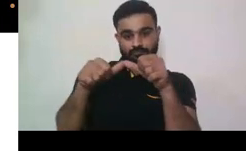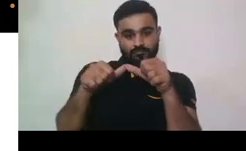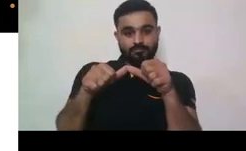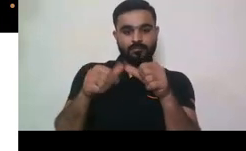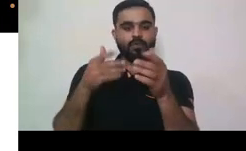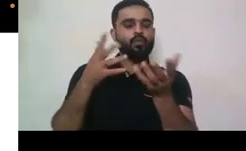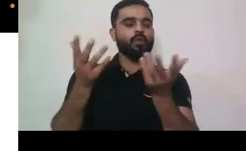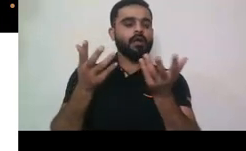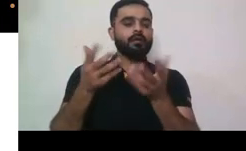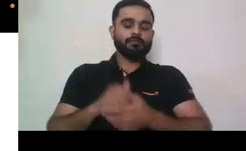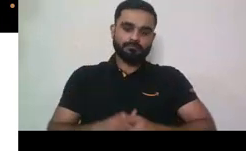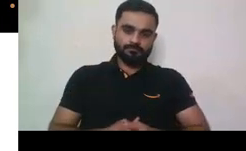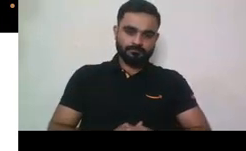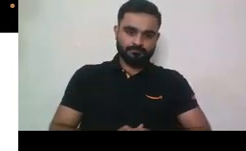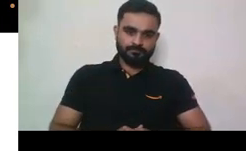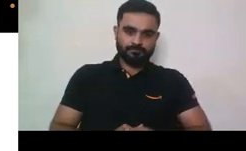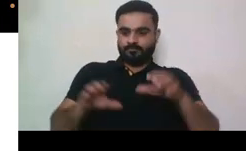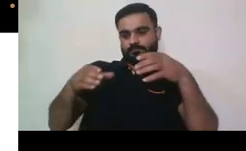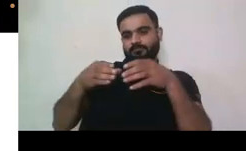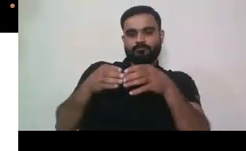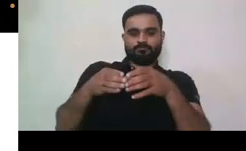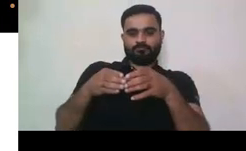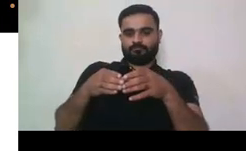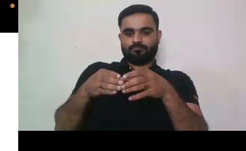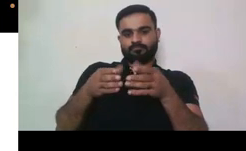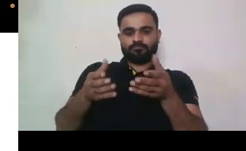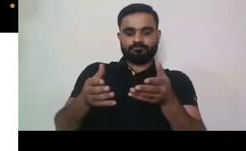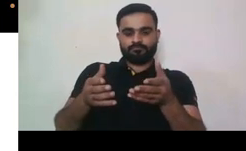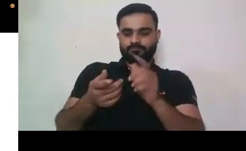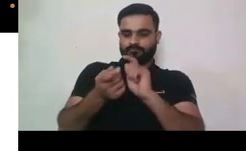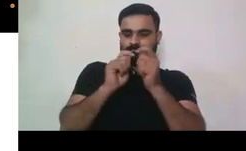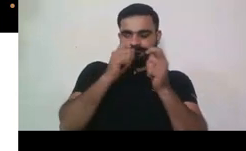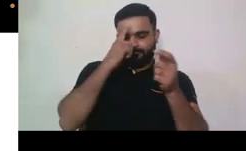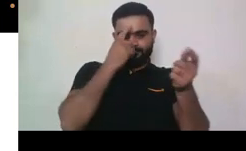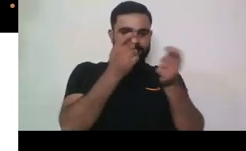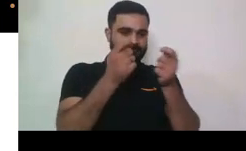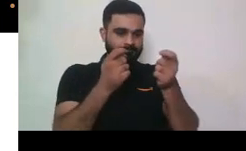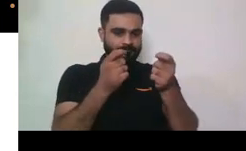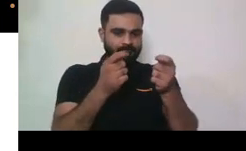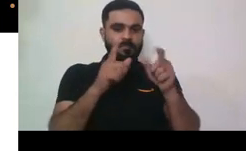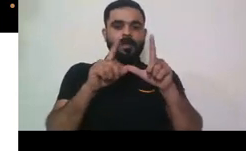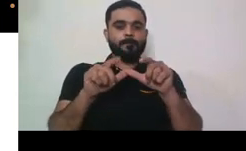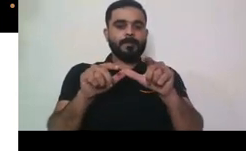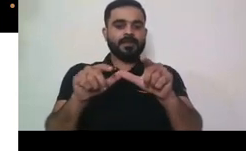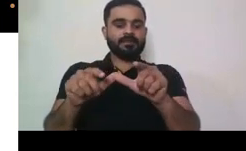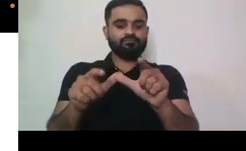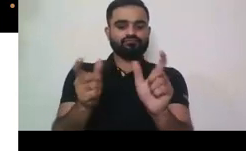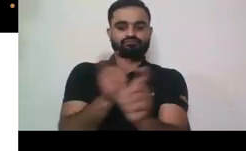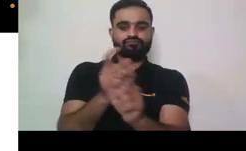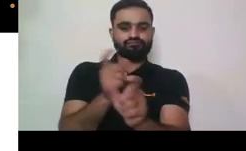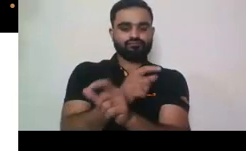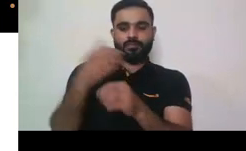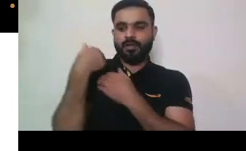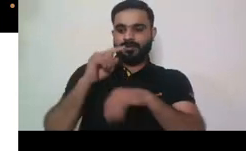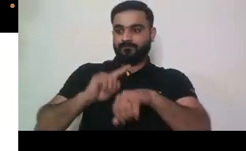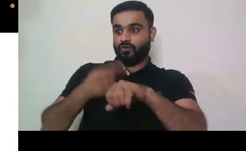where as a group, we can change the roles in every meetings, which give the opportunity